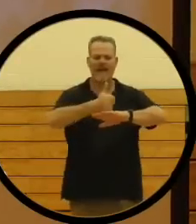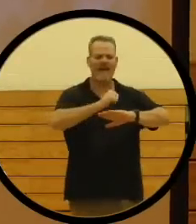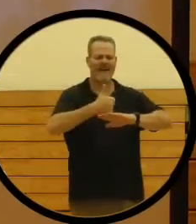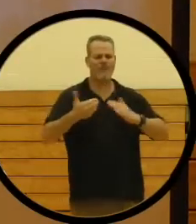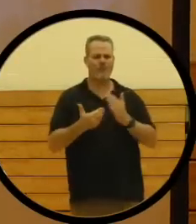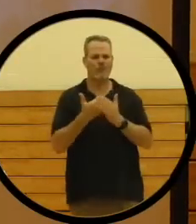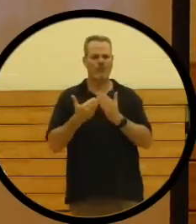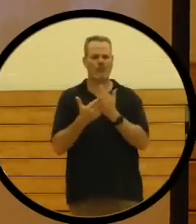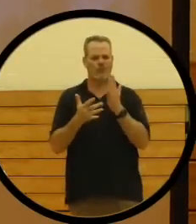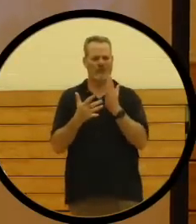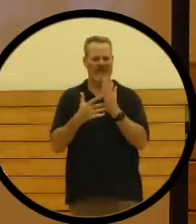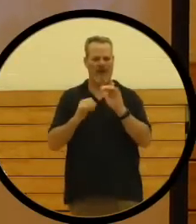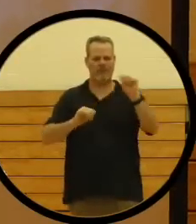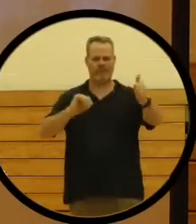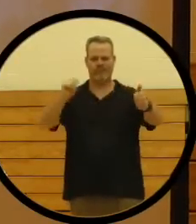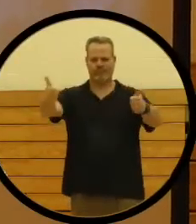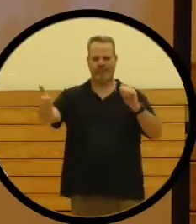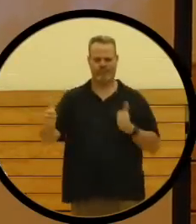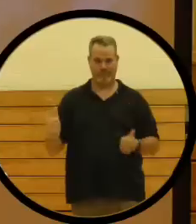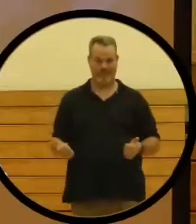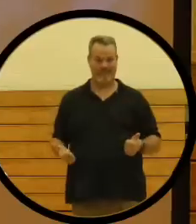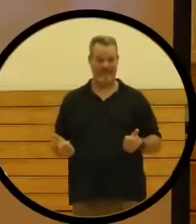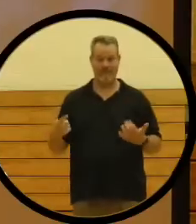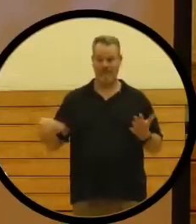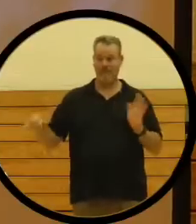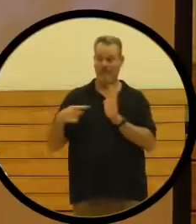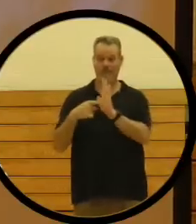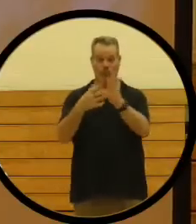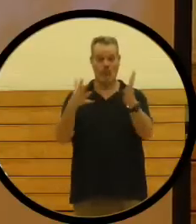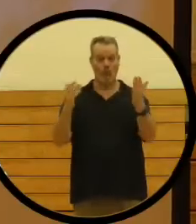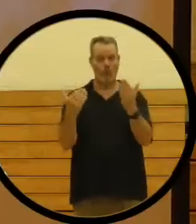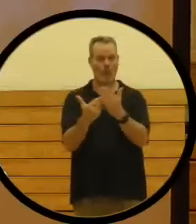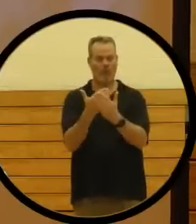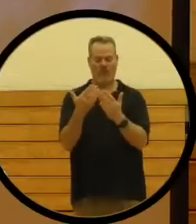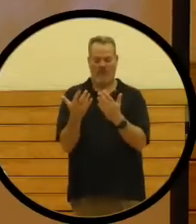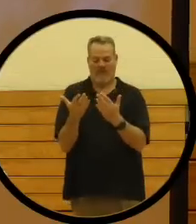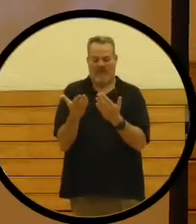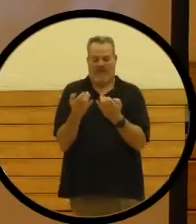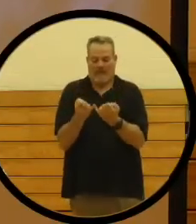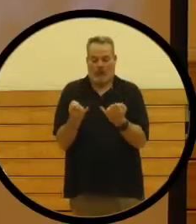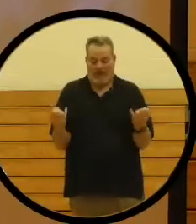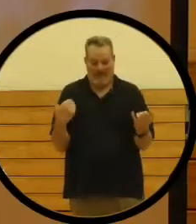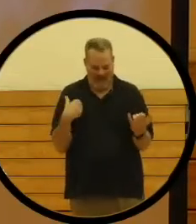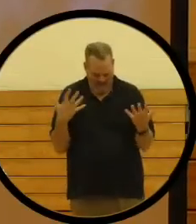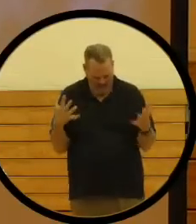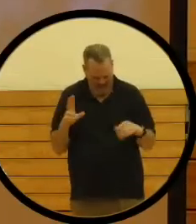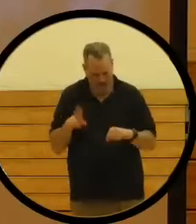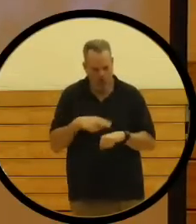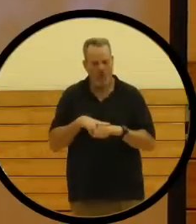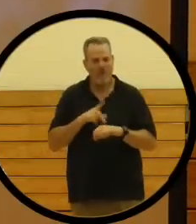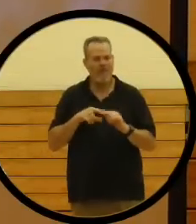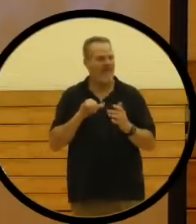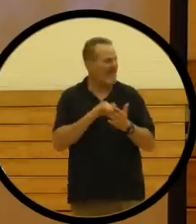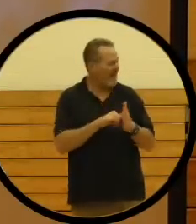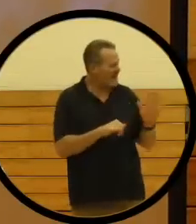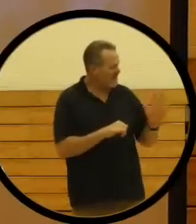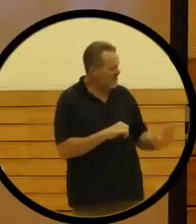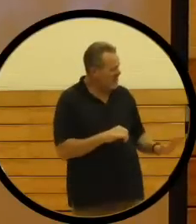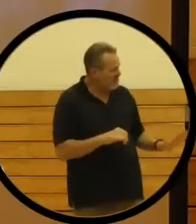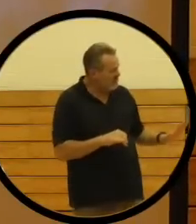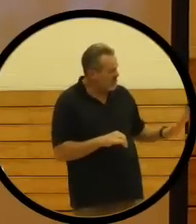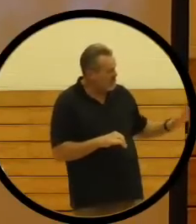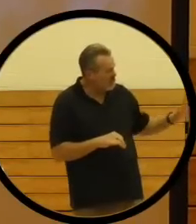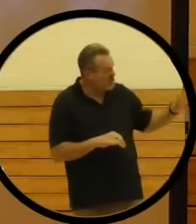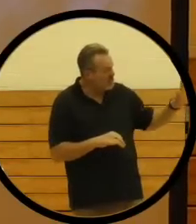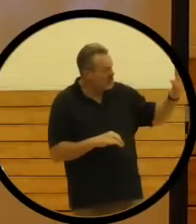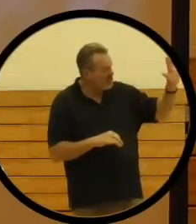from what Frank showed you, our normal instrumentation on Mauna Loa. Well, those are all seismometers down through here and